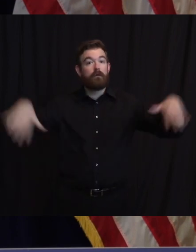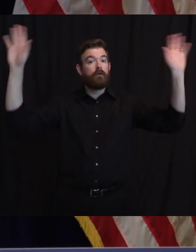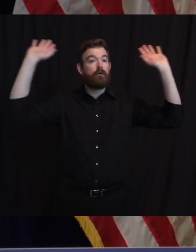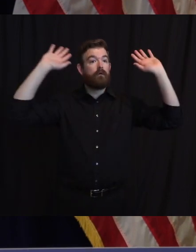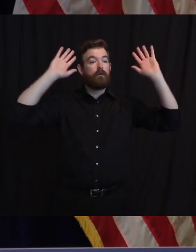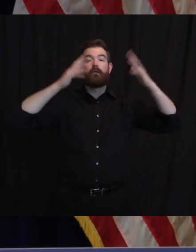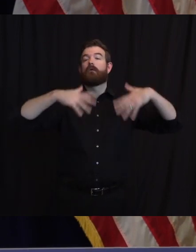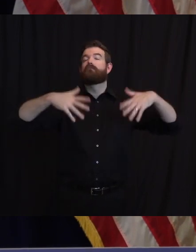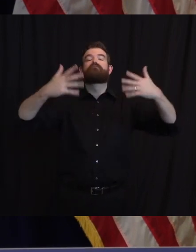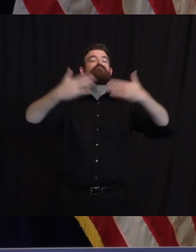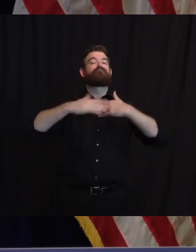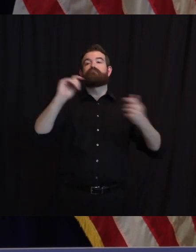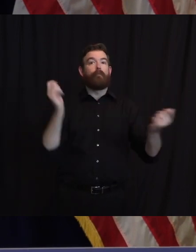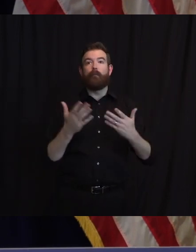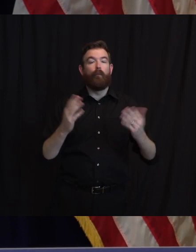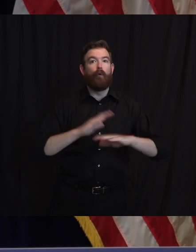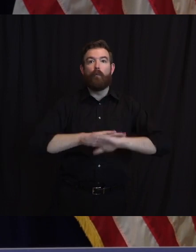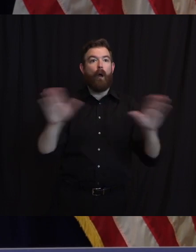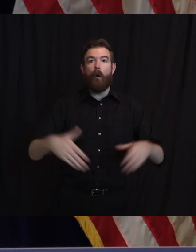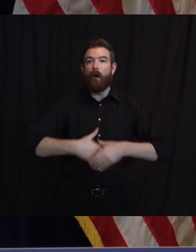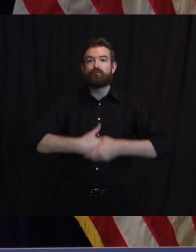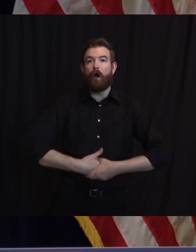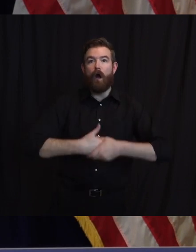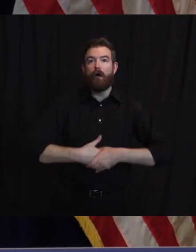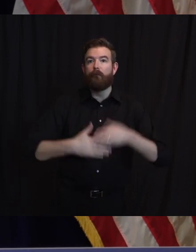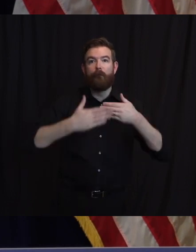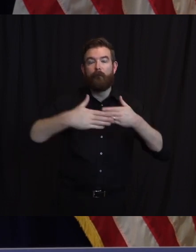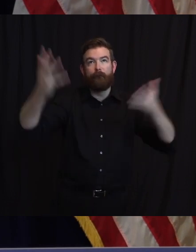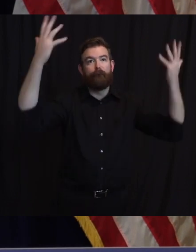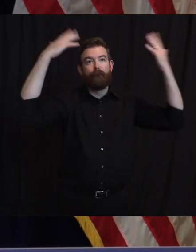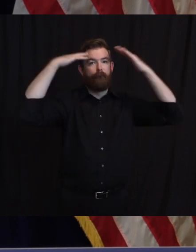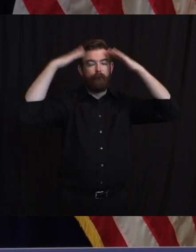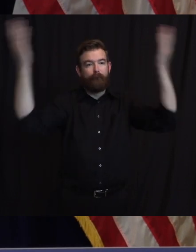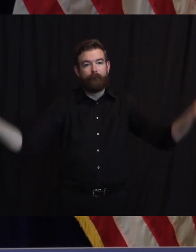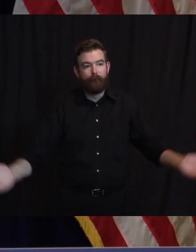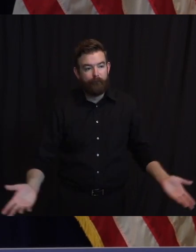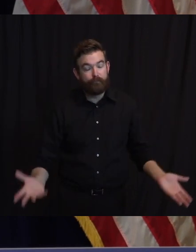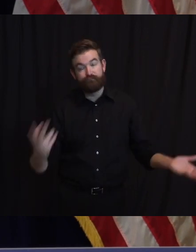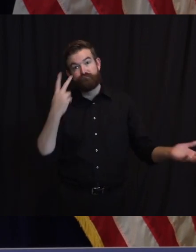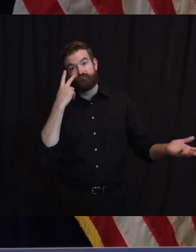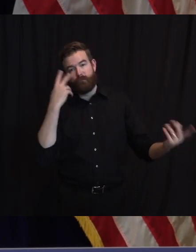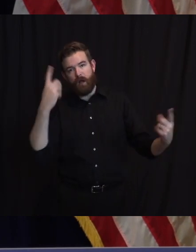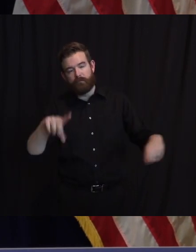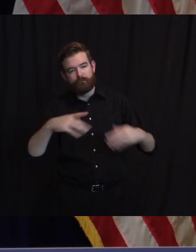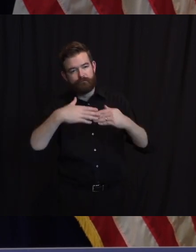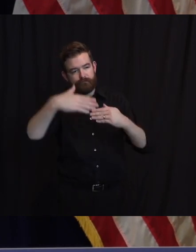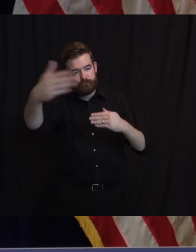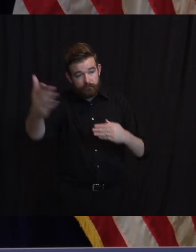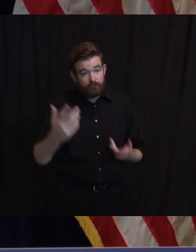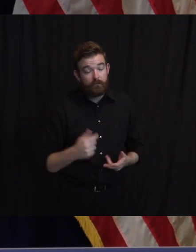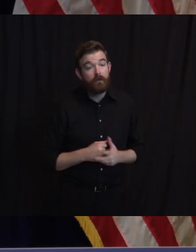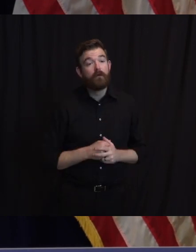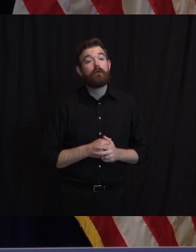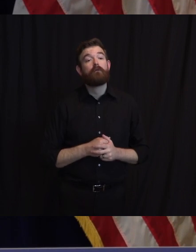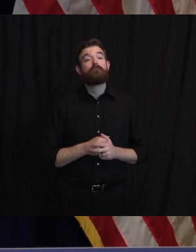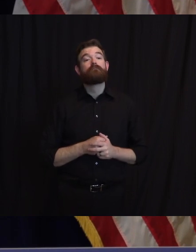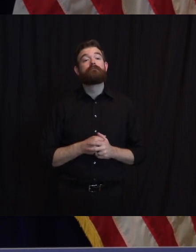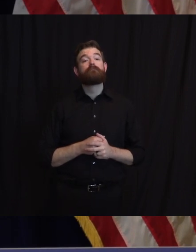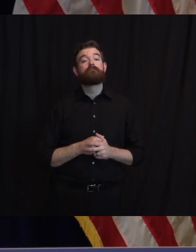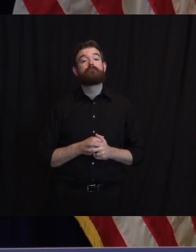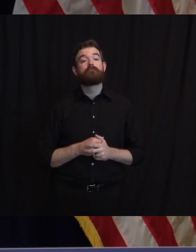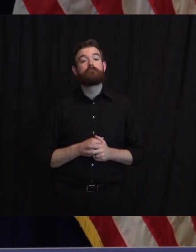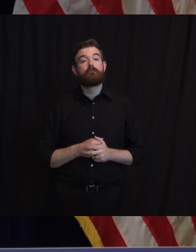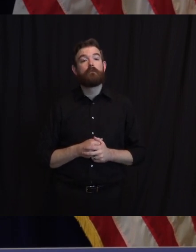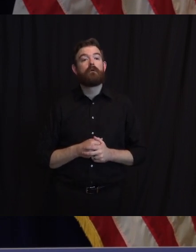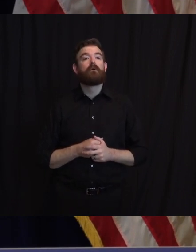the war here sooner than later. I assume as long as it is in our midst, this is going to have some sort of